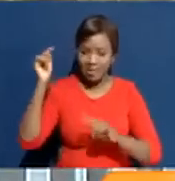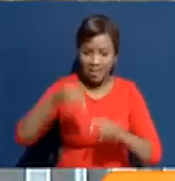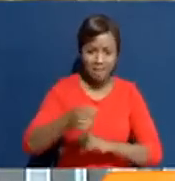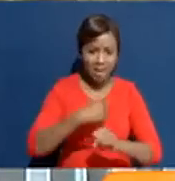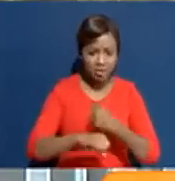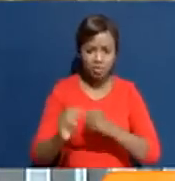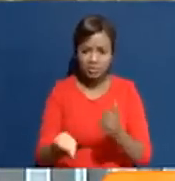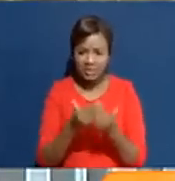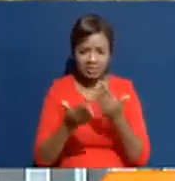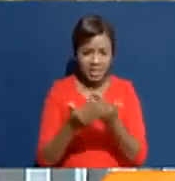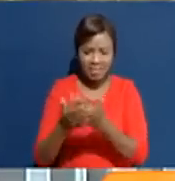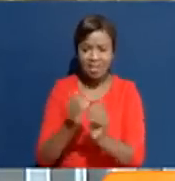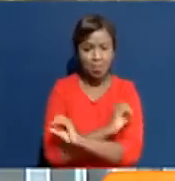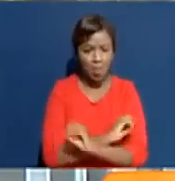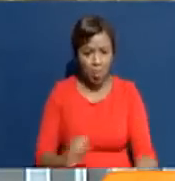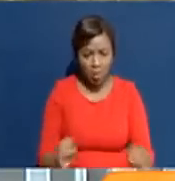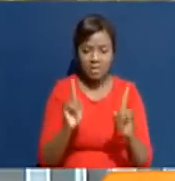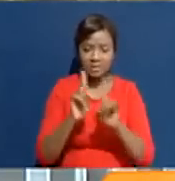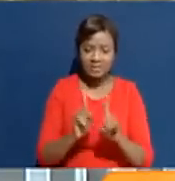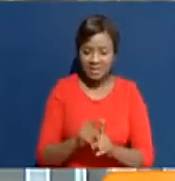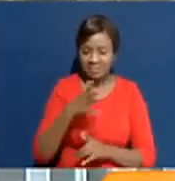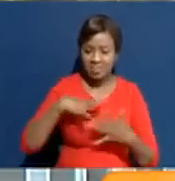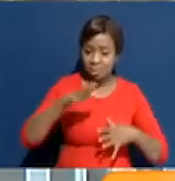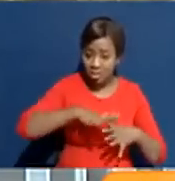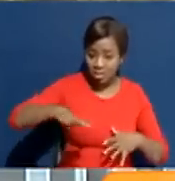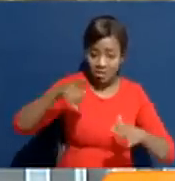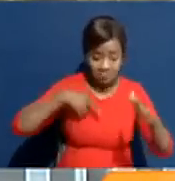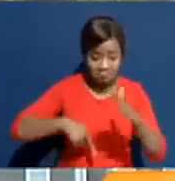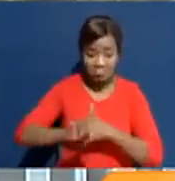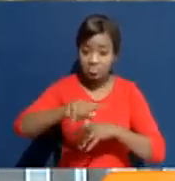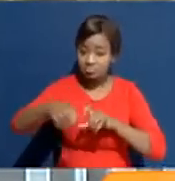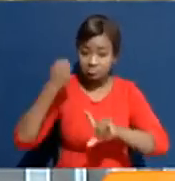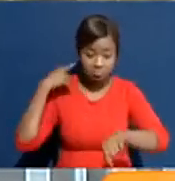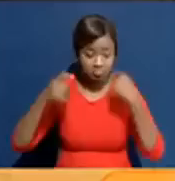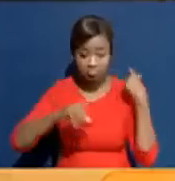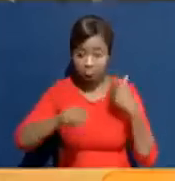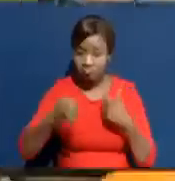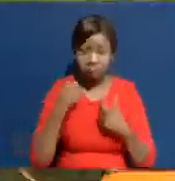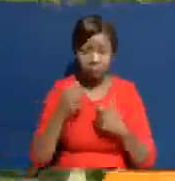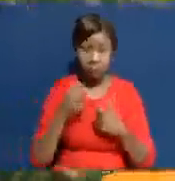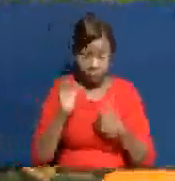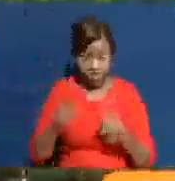reported to have been invading tea plantations to pluck tea illegally.